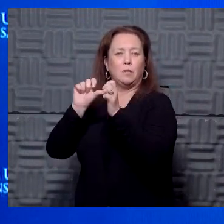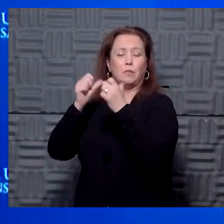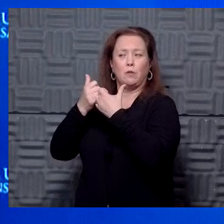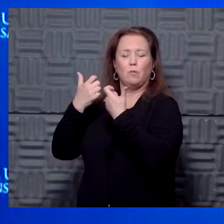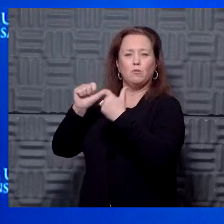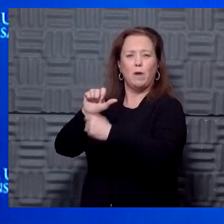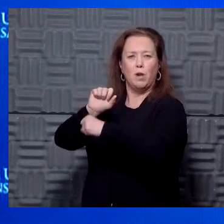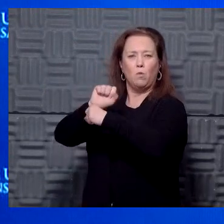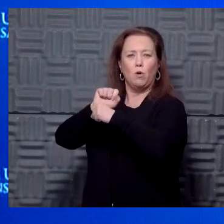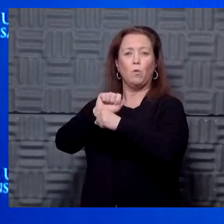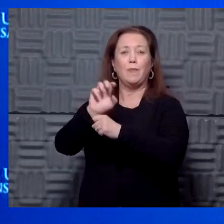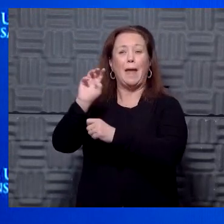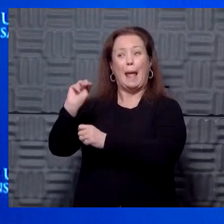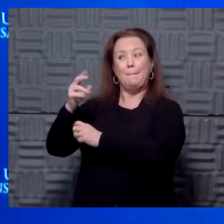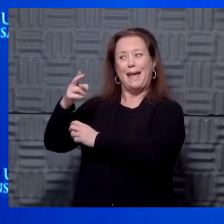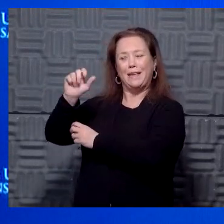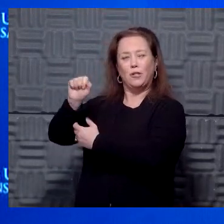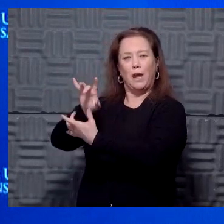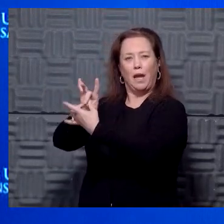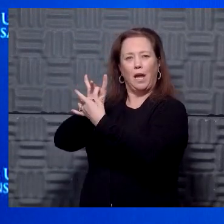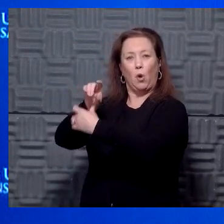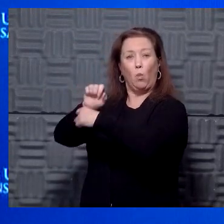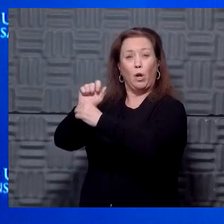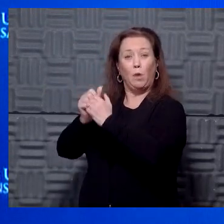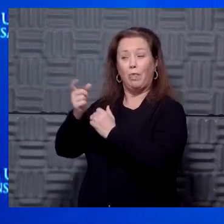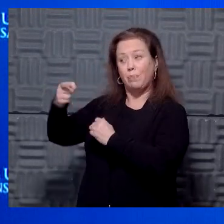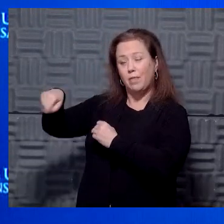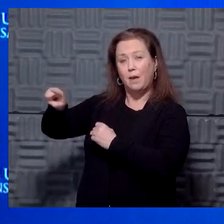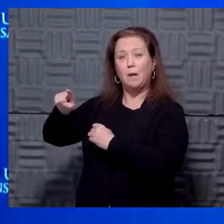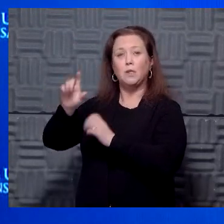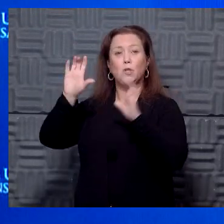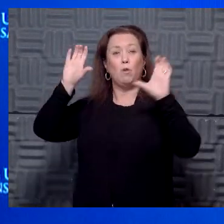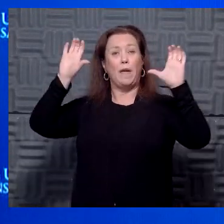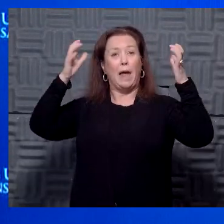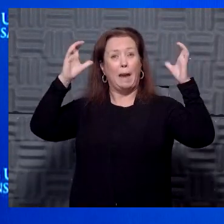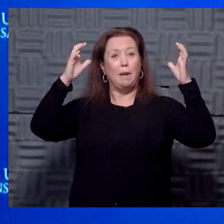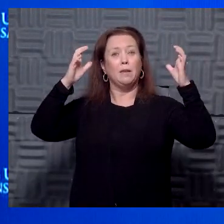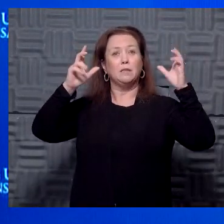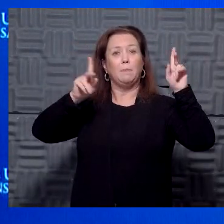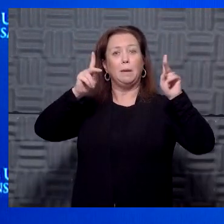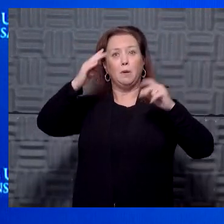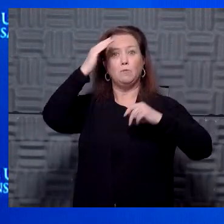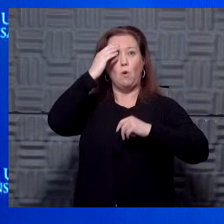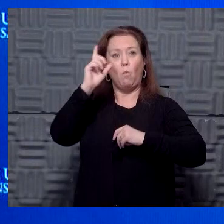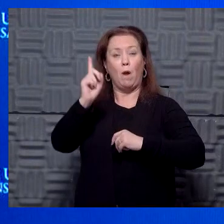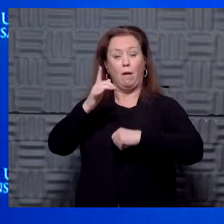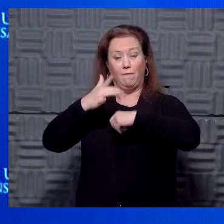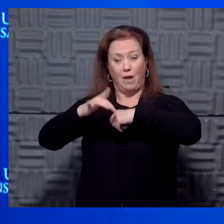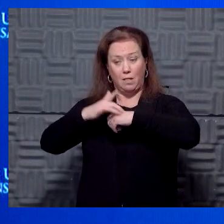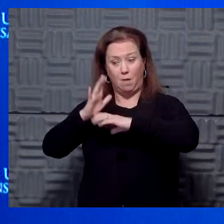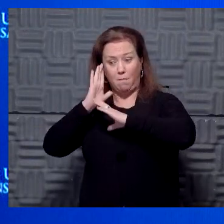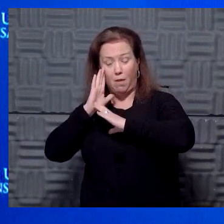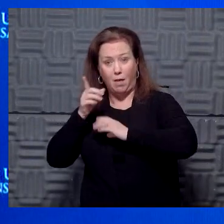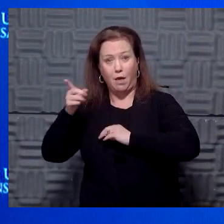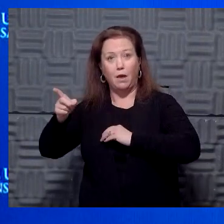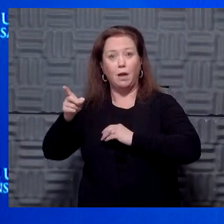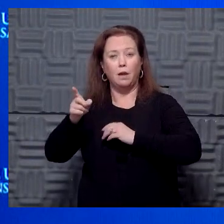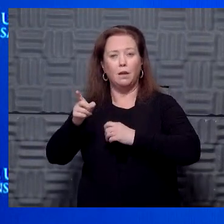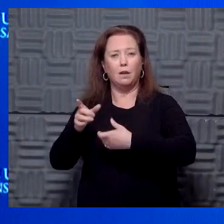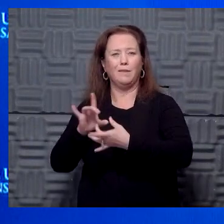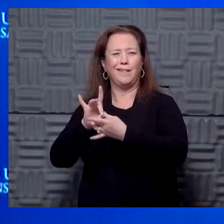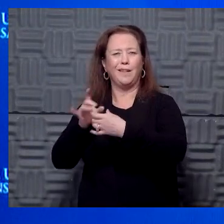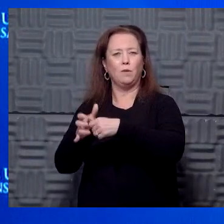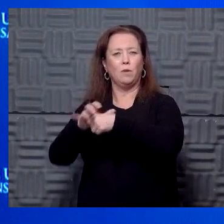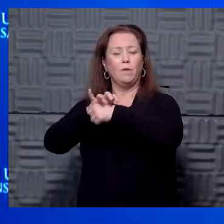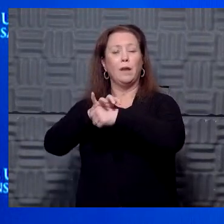to work with MHA to get that data out so that our ambulance drivers can know where the bed availability is in terms of COVID-19, the number